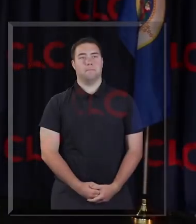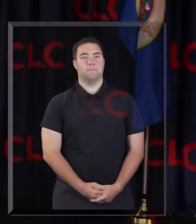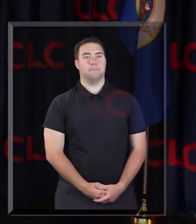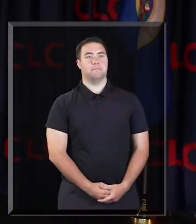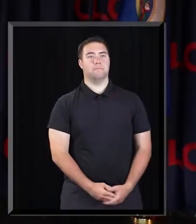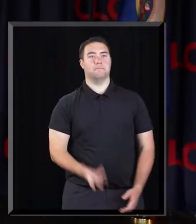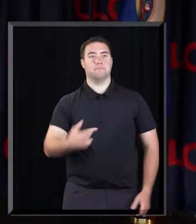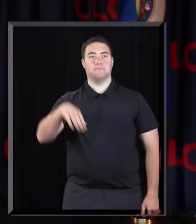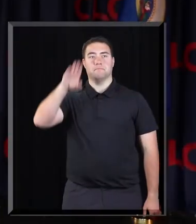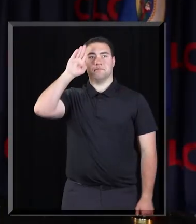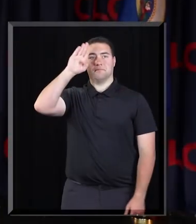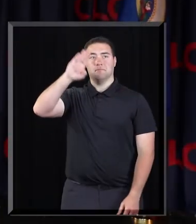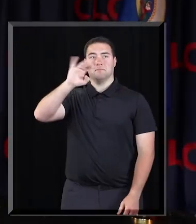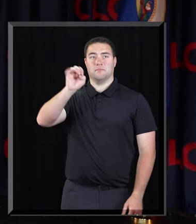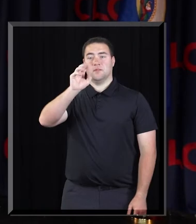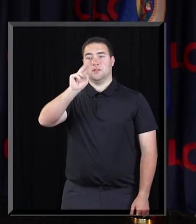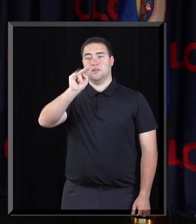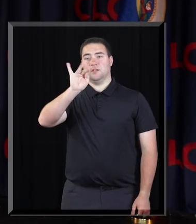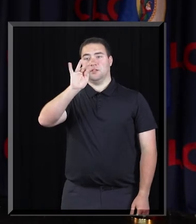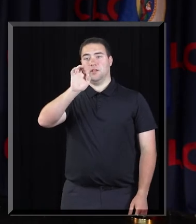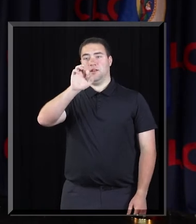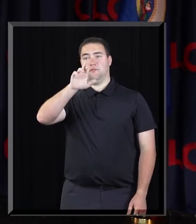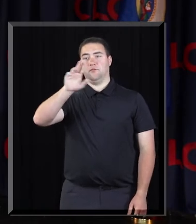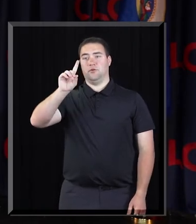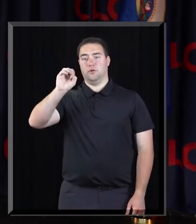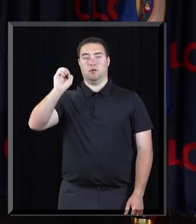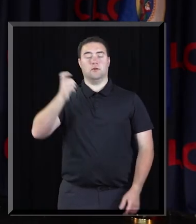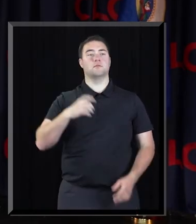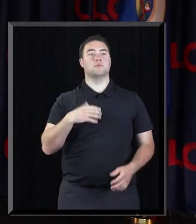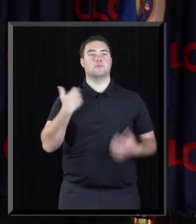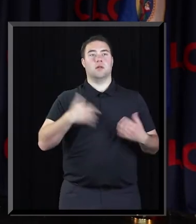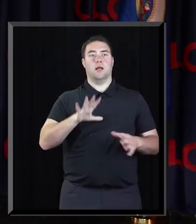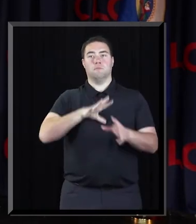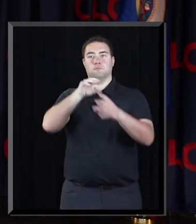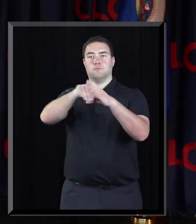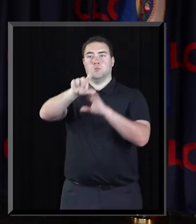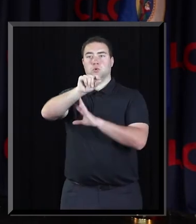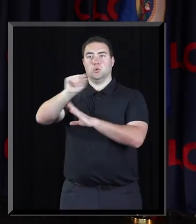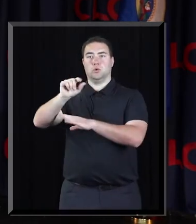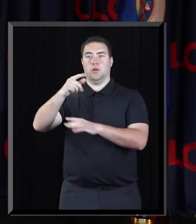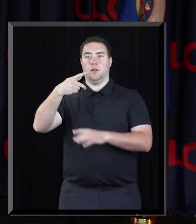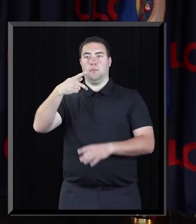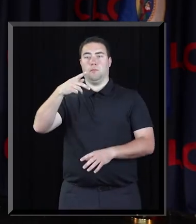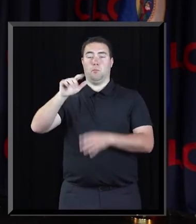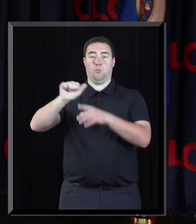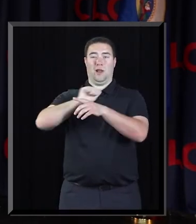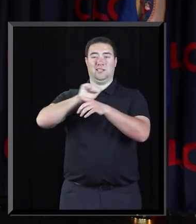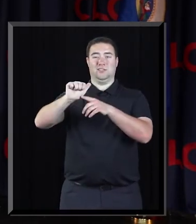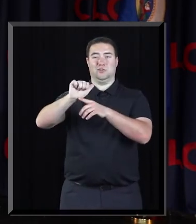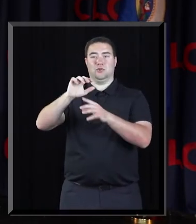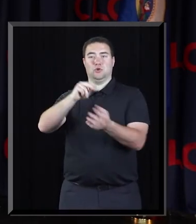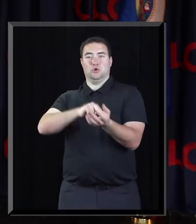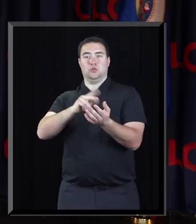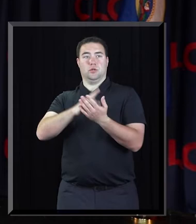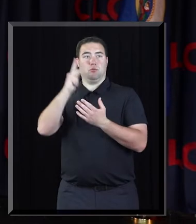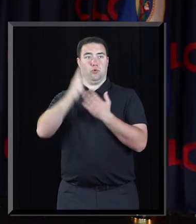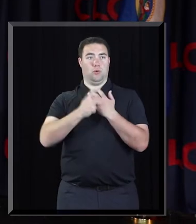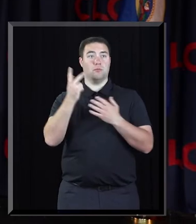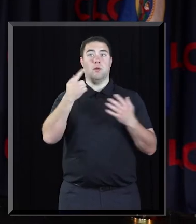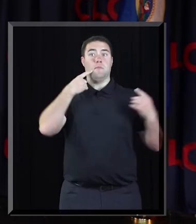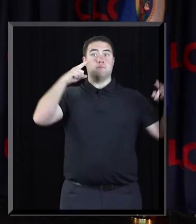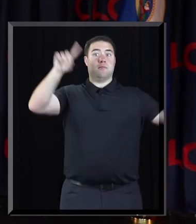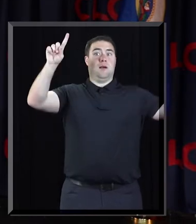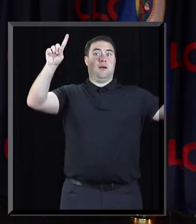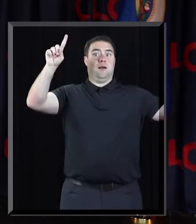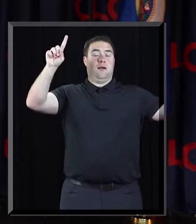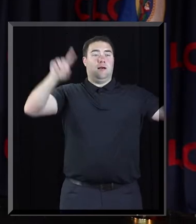Hello, I'm Jennifer Dox, and I am a part of the 2020 Practical Nursing Program. We finally did it. We finished the Practical Nursing